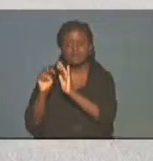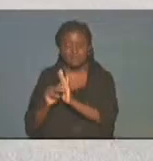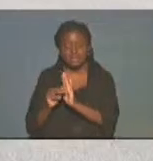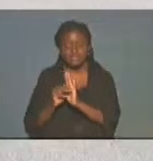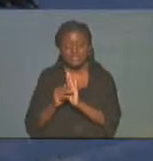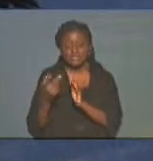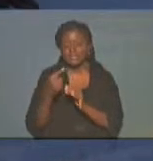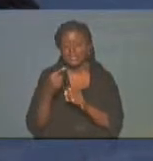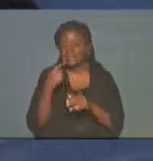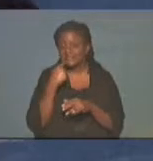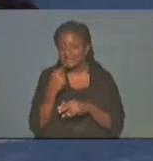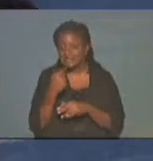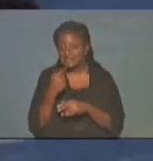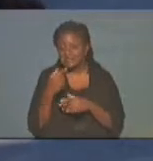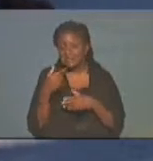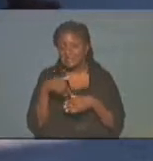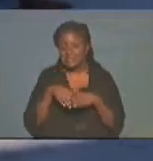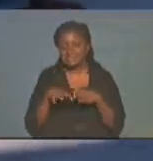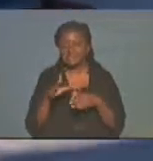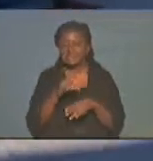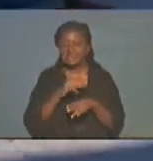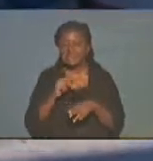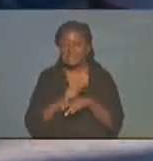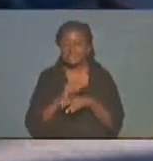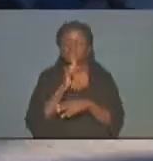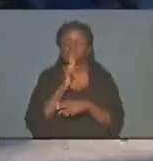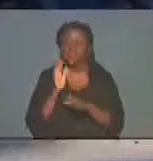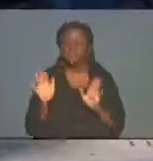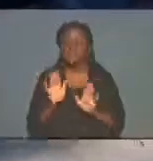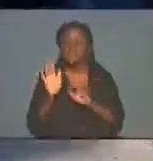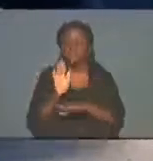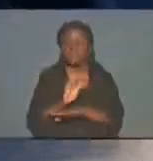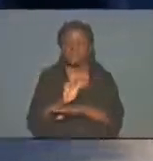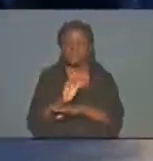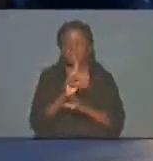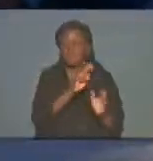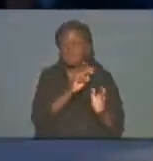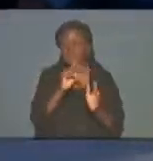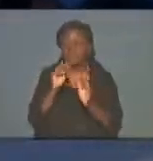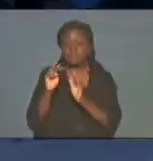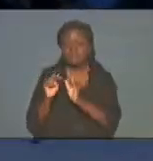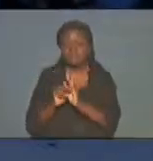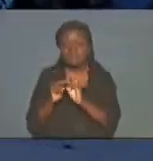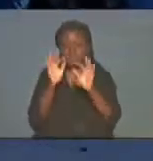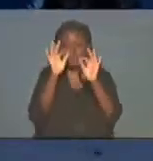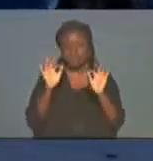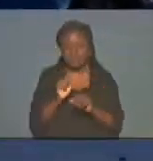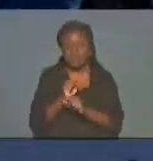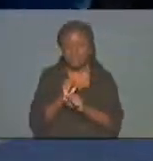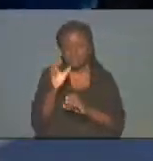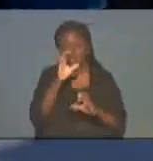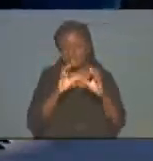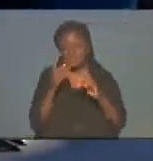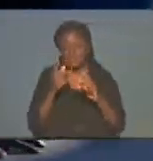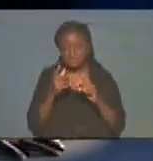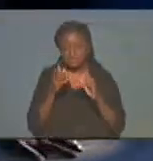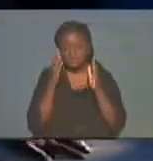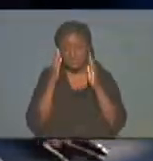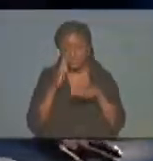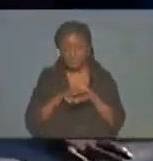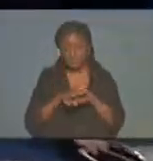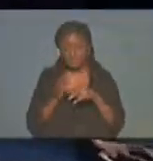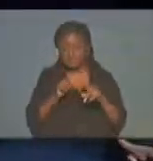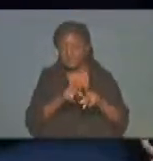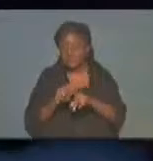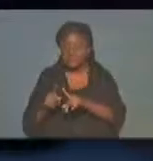his national address Sunday evening, that immigration framework seeks to address the various challenges related to